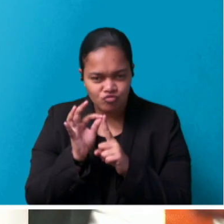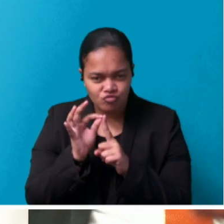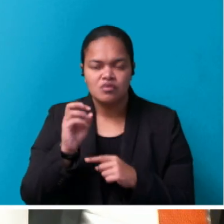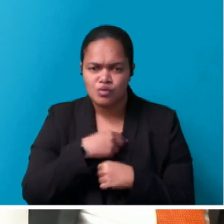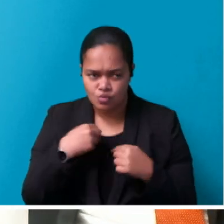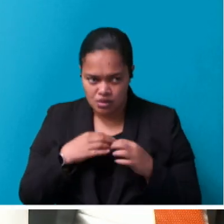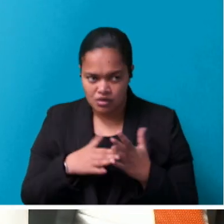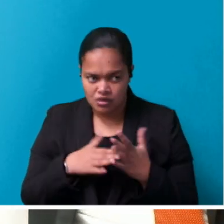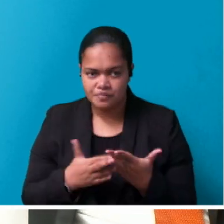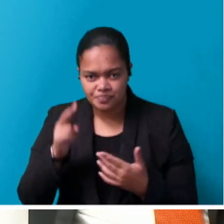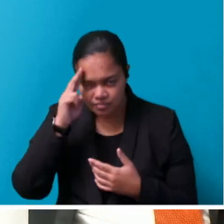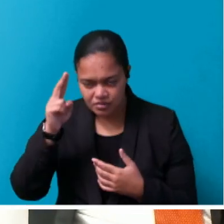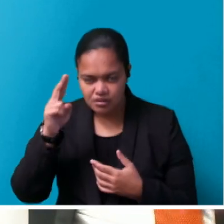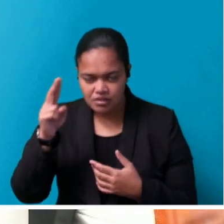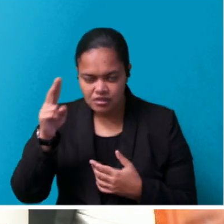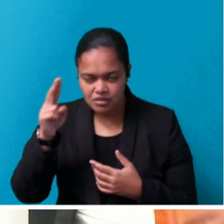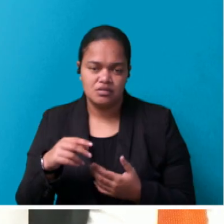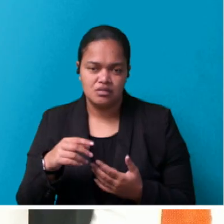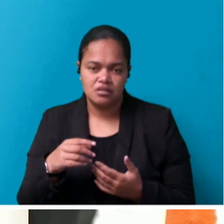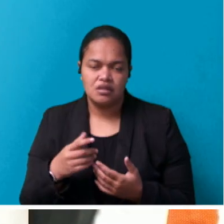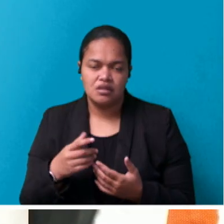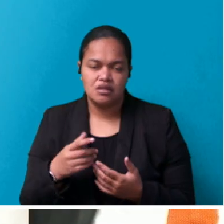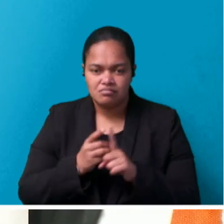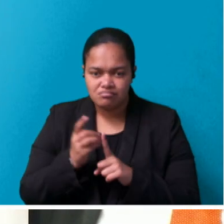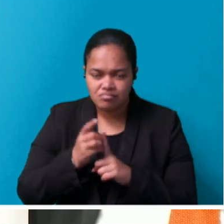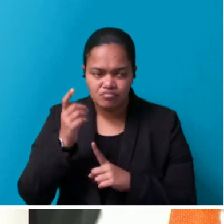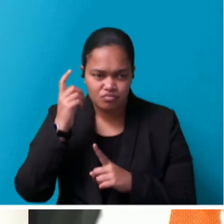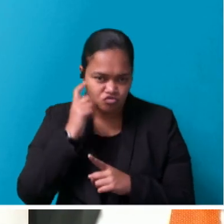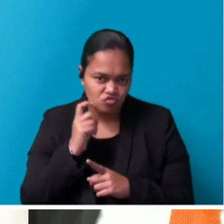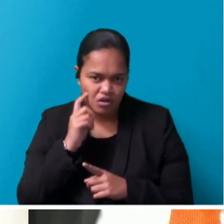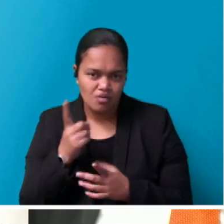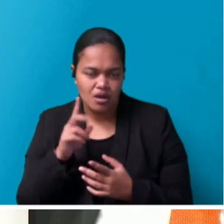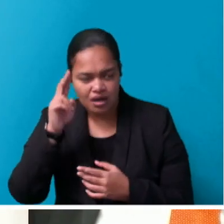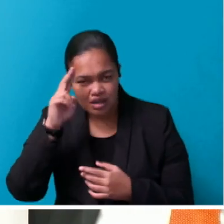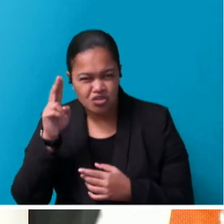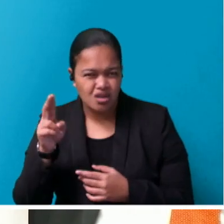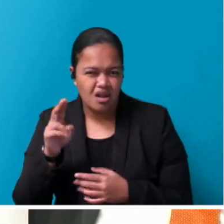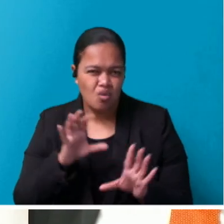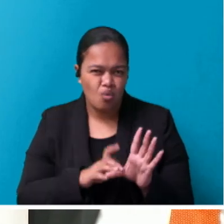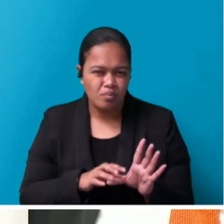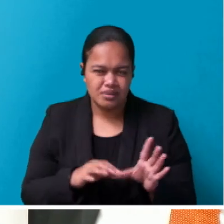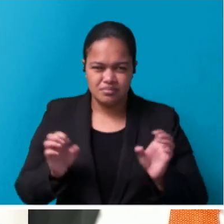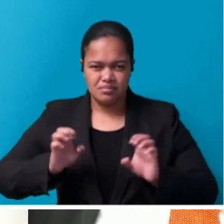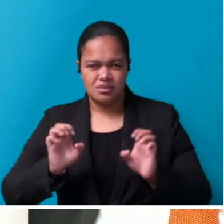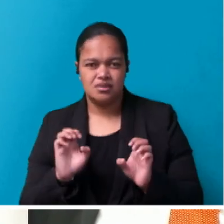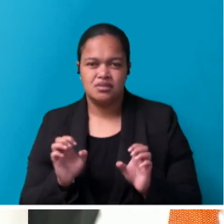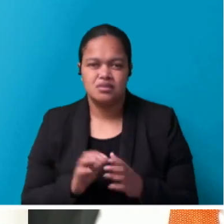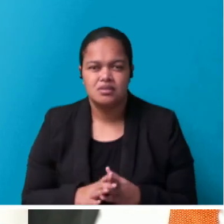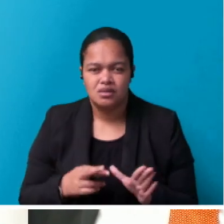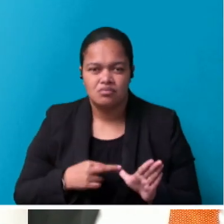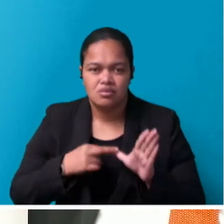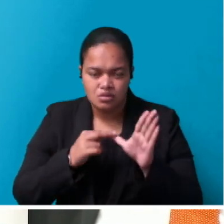national cybersecurity strategy. We are also operationalizing the National Computer Emergency